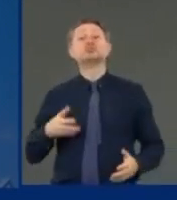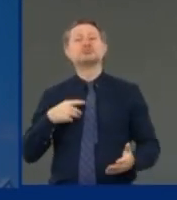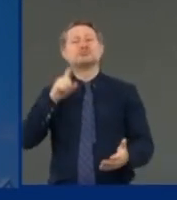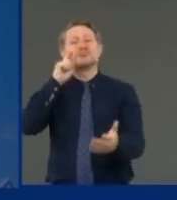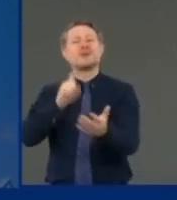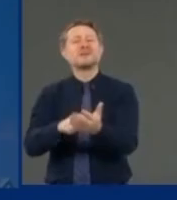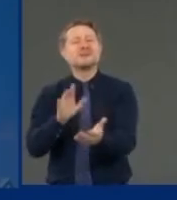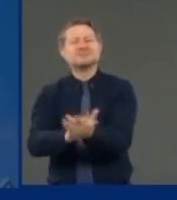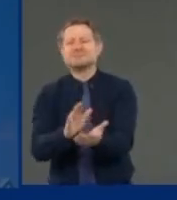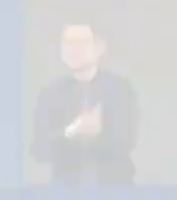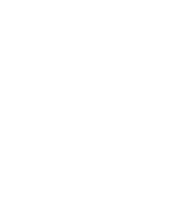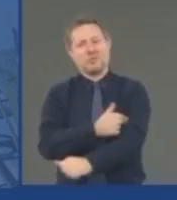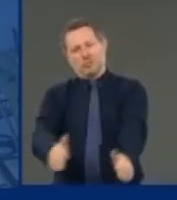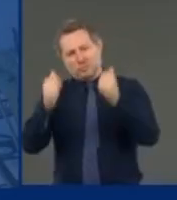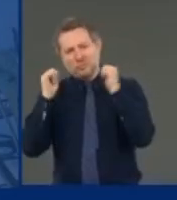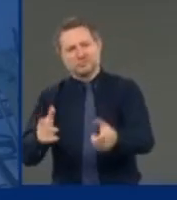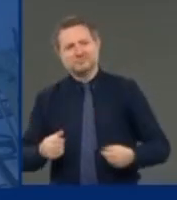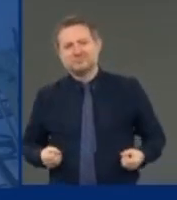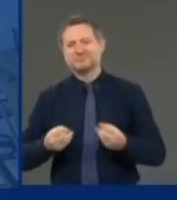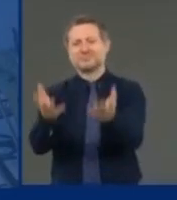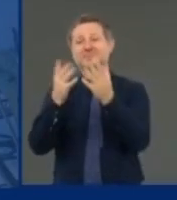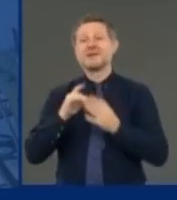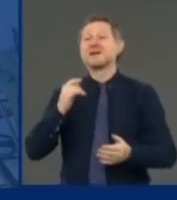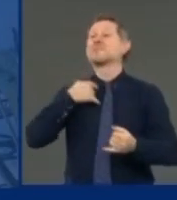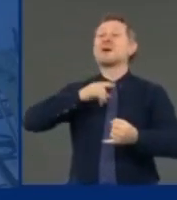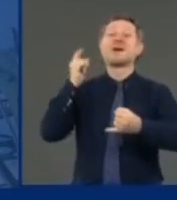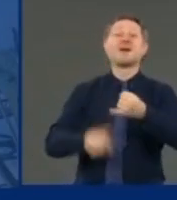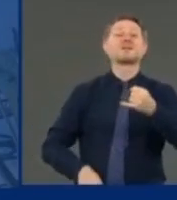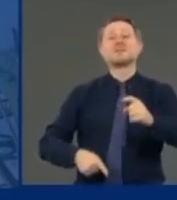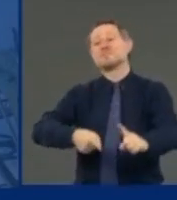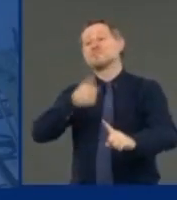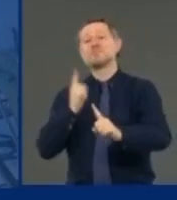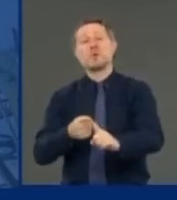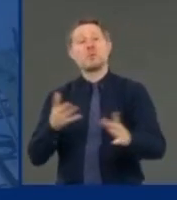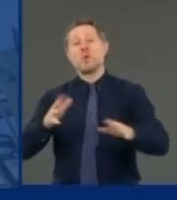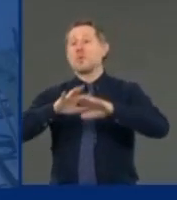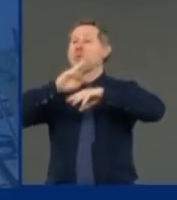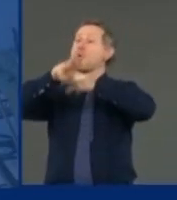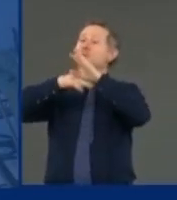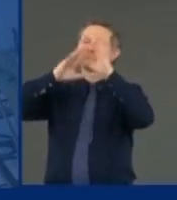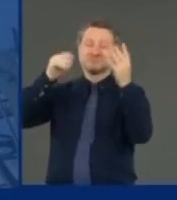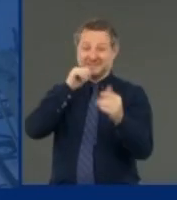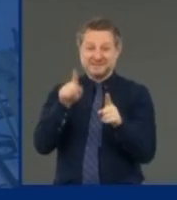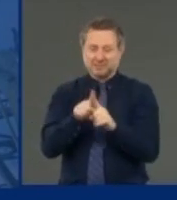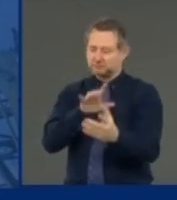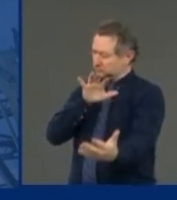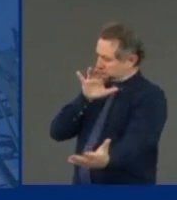should be funded. The world is different today than it was.